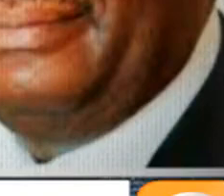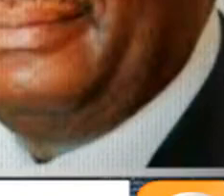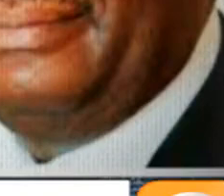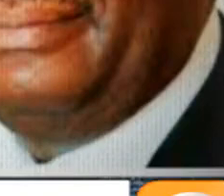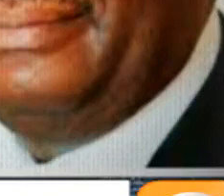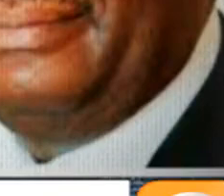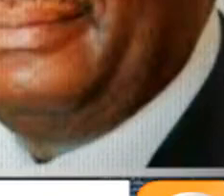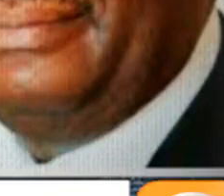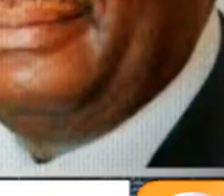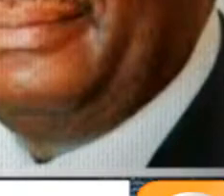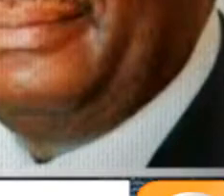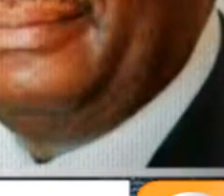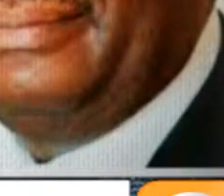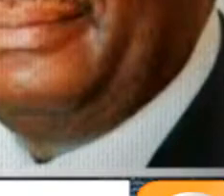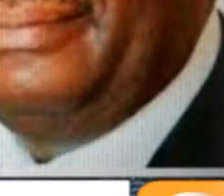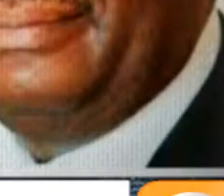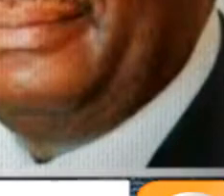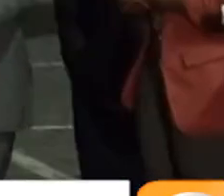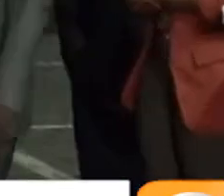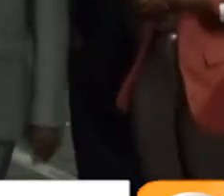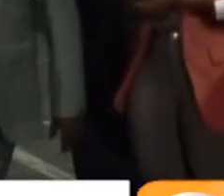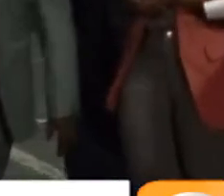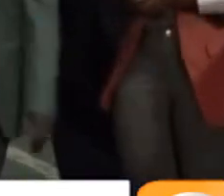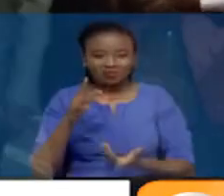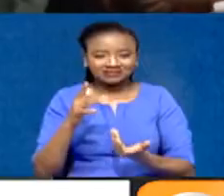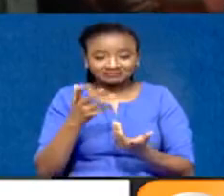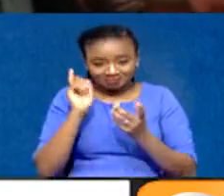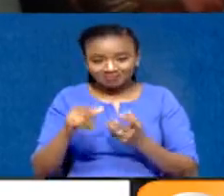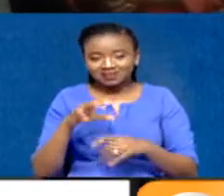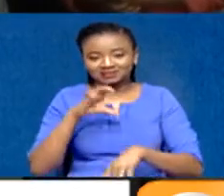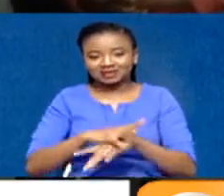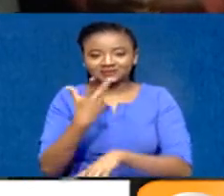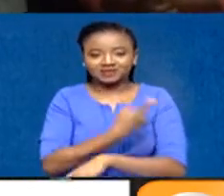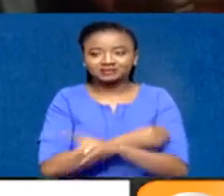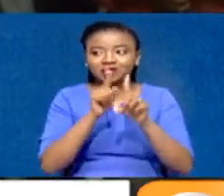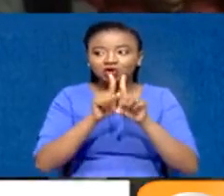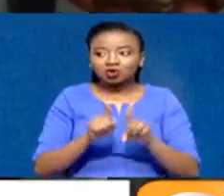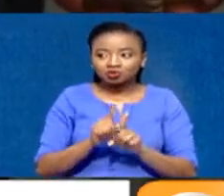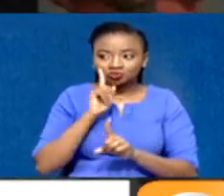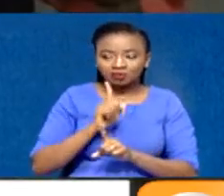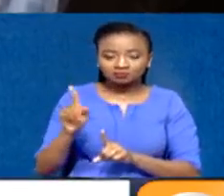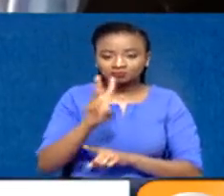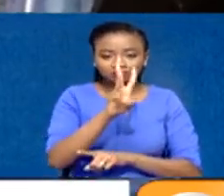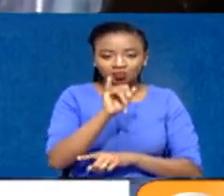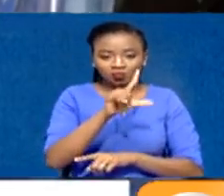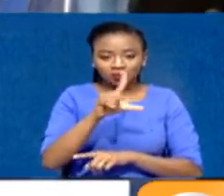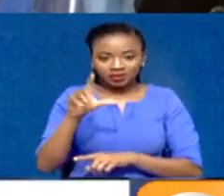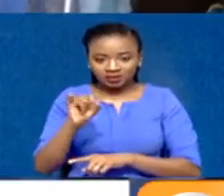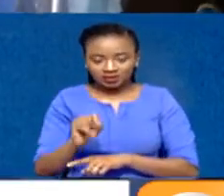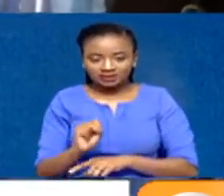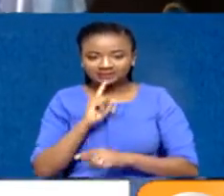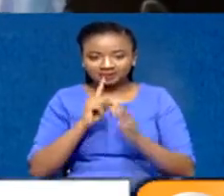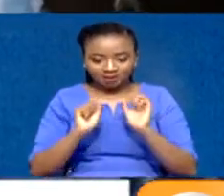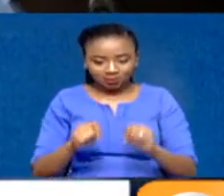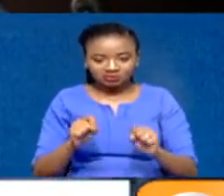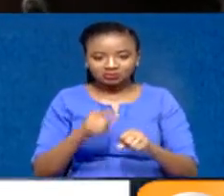anybody above 18 years should not get vaccinated. Kwa mujibu wa mwenyekiti wa jopo la COVID-19 nchini, Daktari Willis Akwale, kuna uwezekano wa